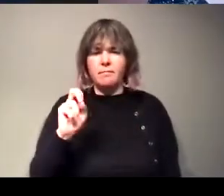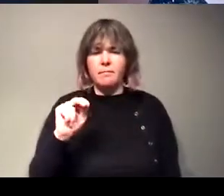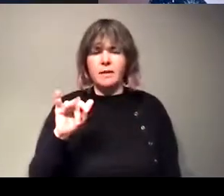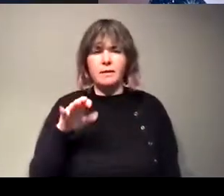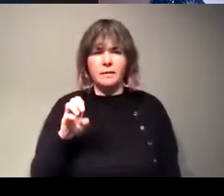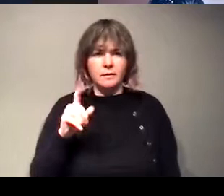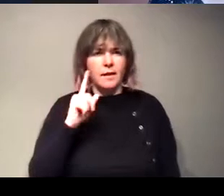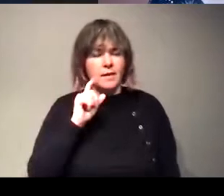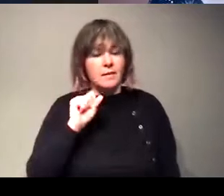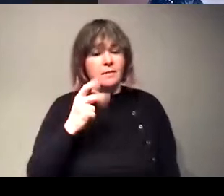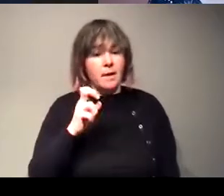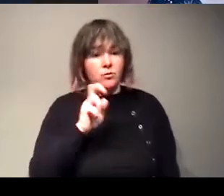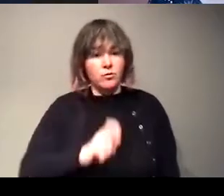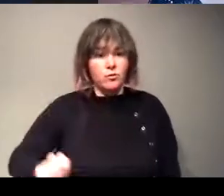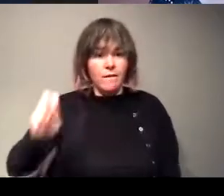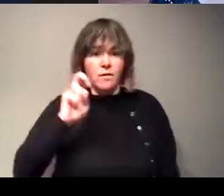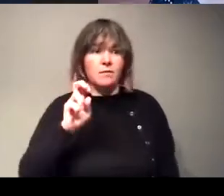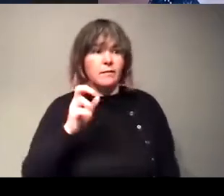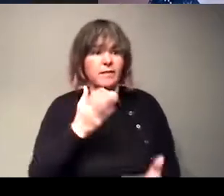travel devices or the weaponry,